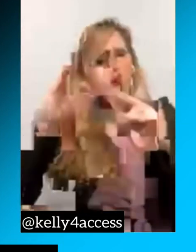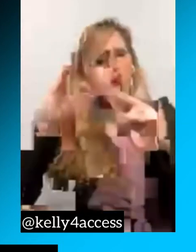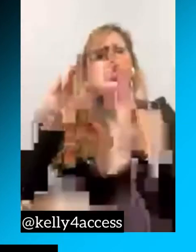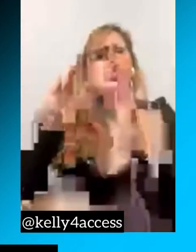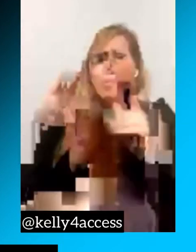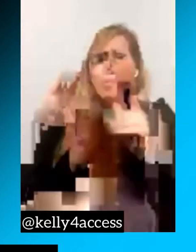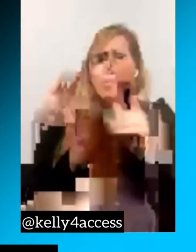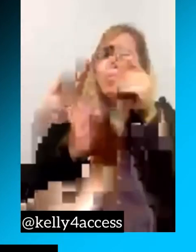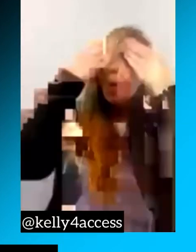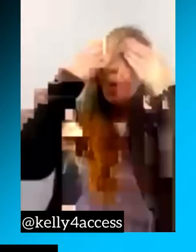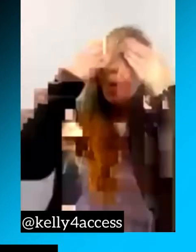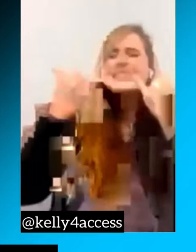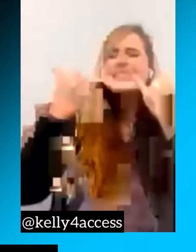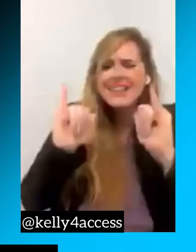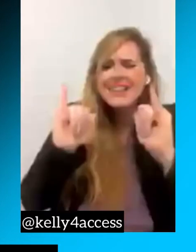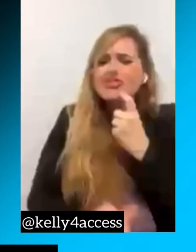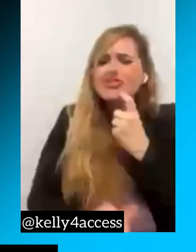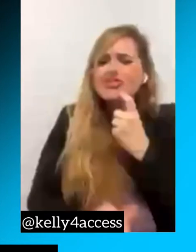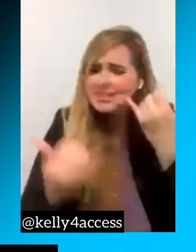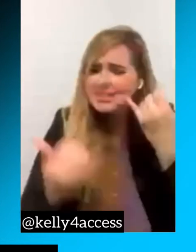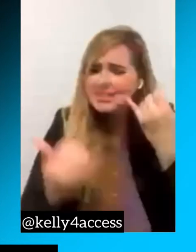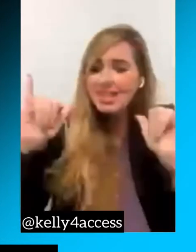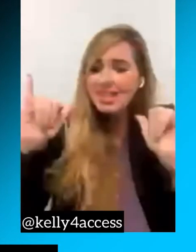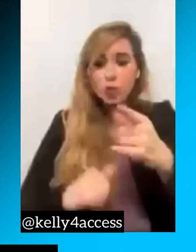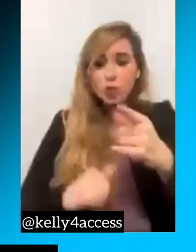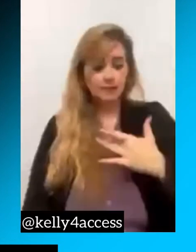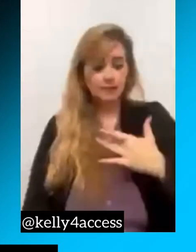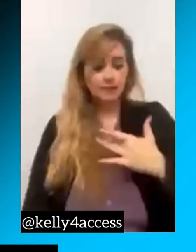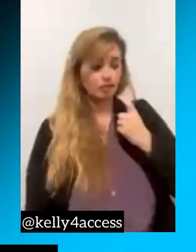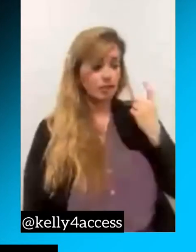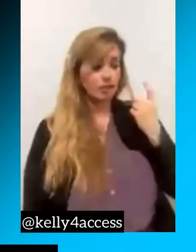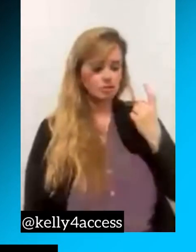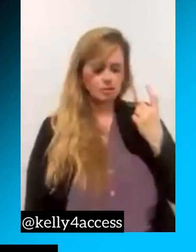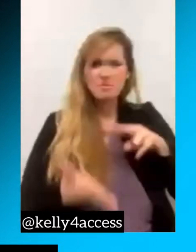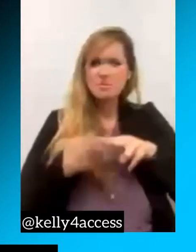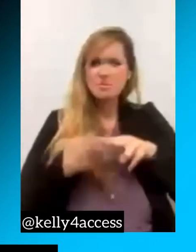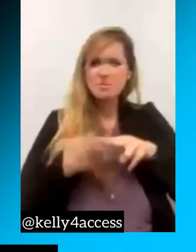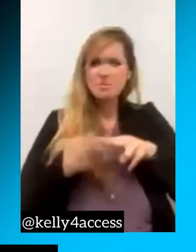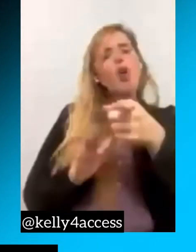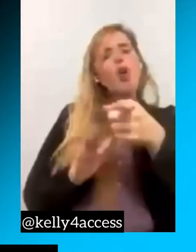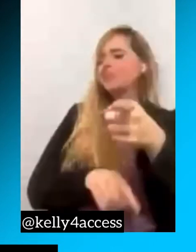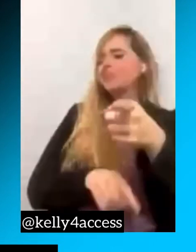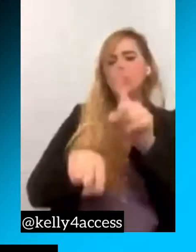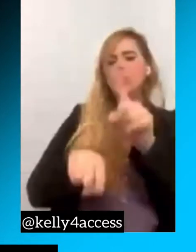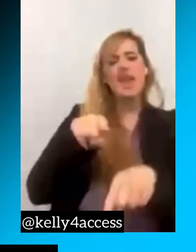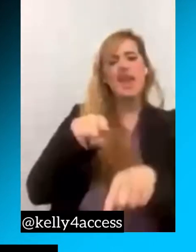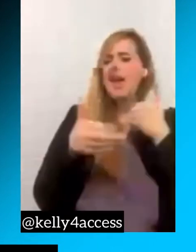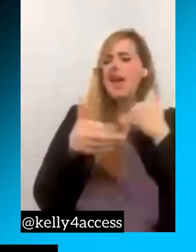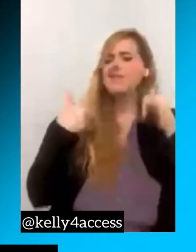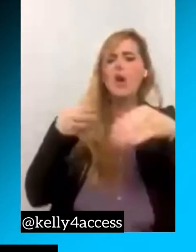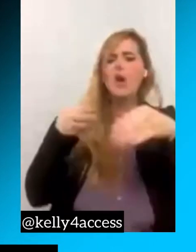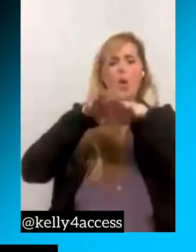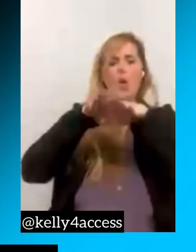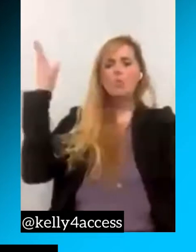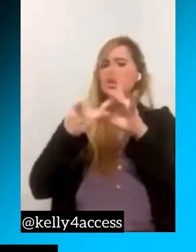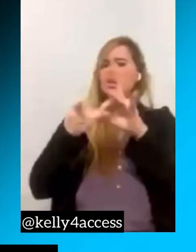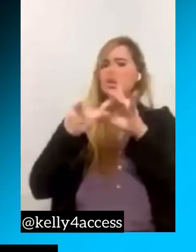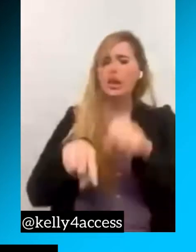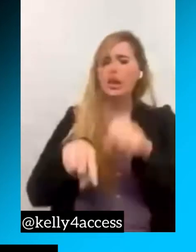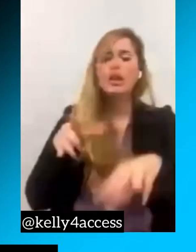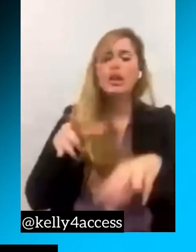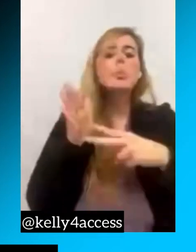experience jealousy, that doesn't mean that you're not suitable for polyamorous relationships. It just means that there